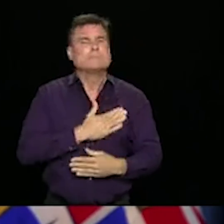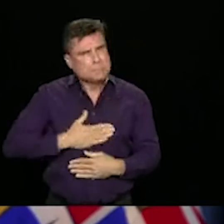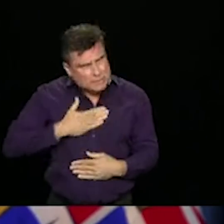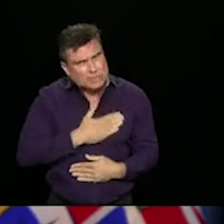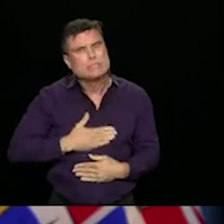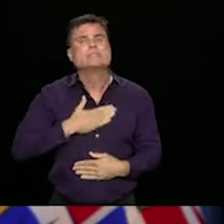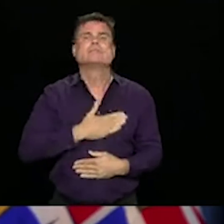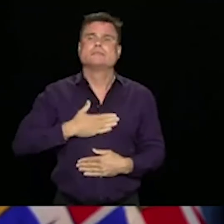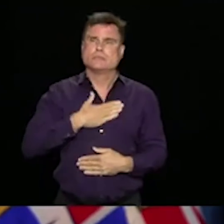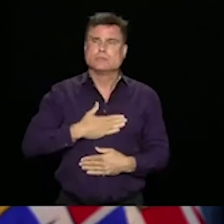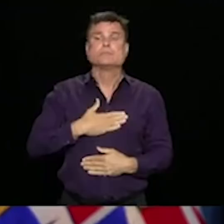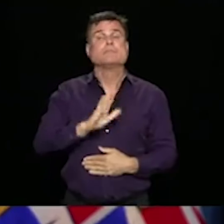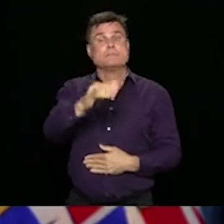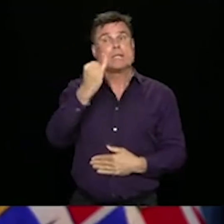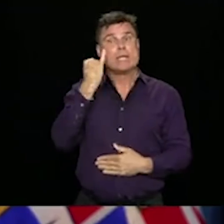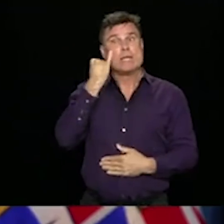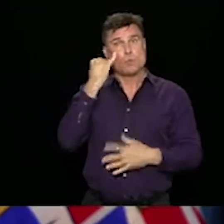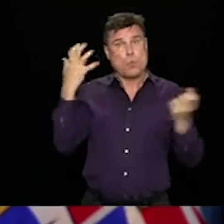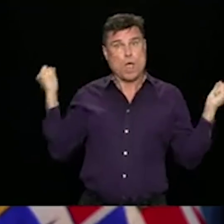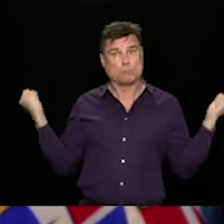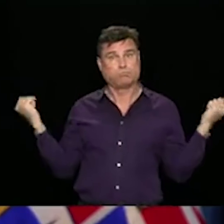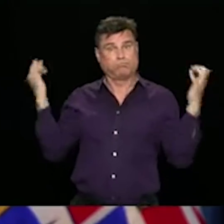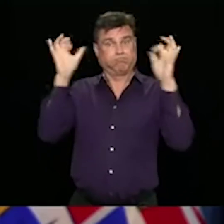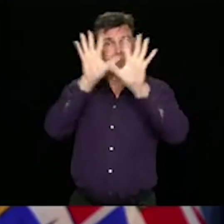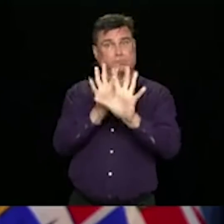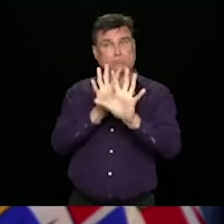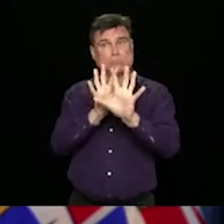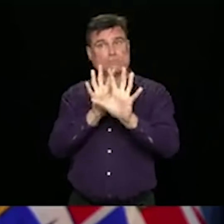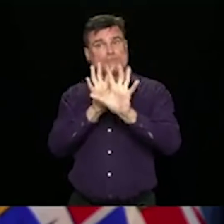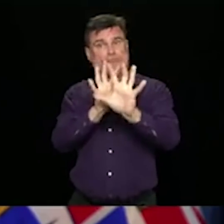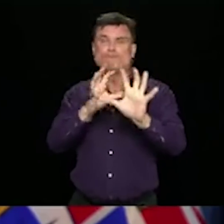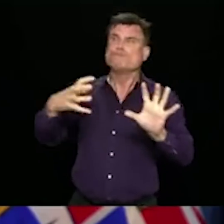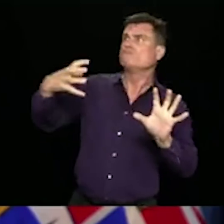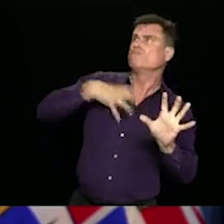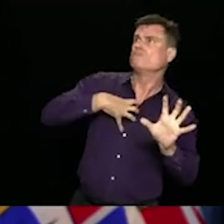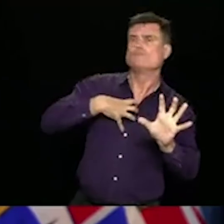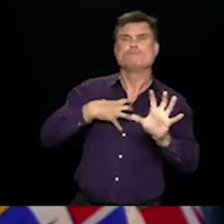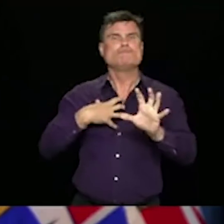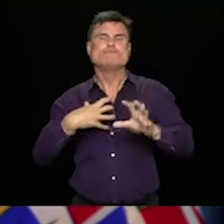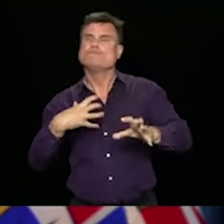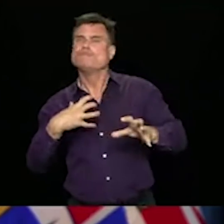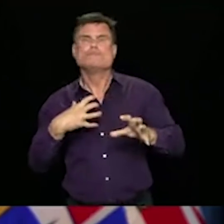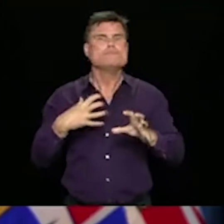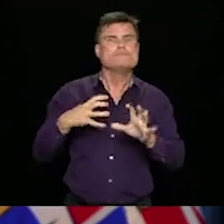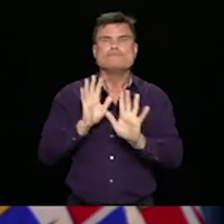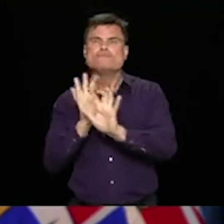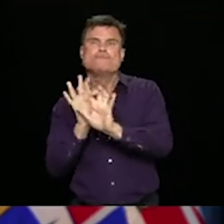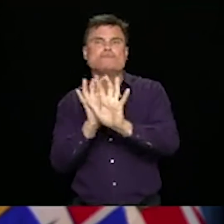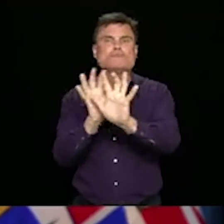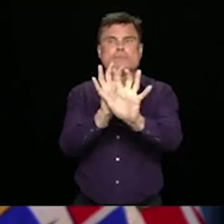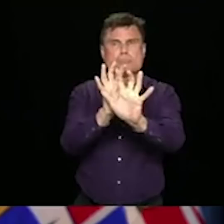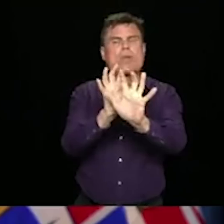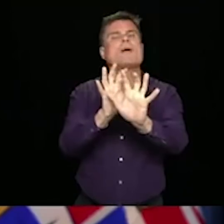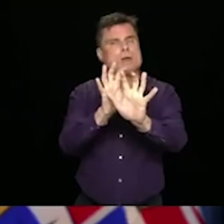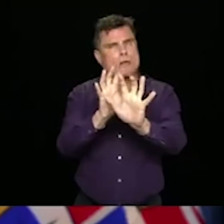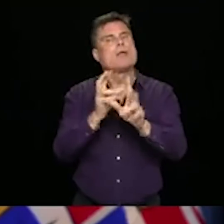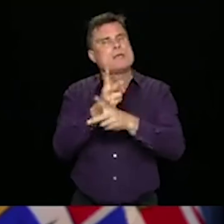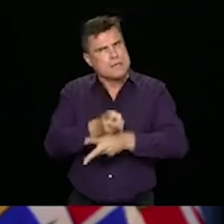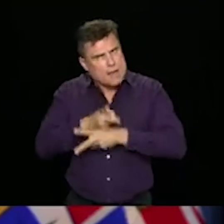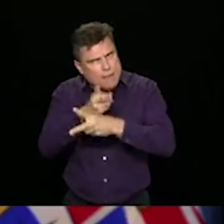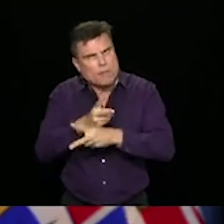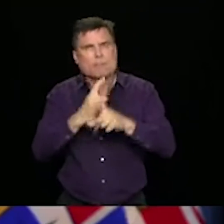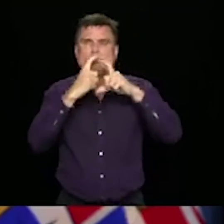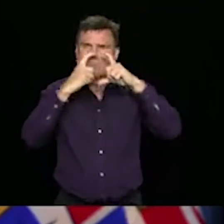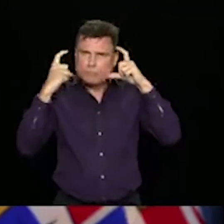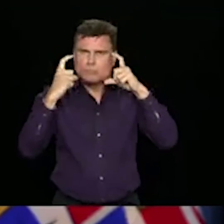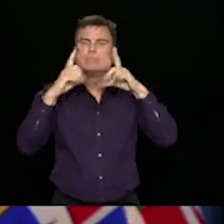also please continue to keep that safe distance, to recognize the importance of making sure that we are not allowing this